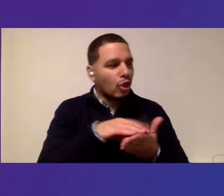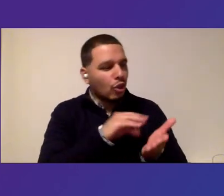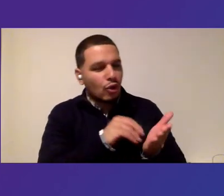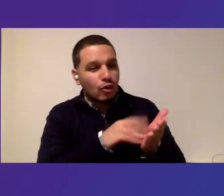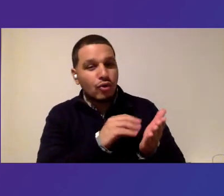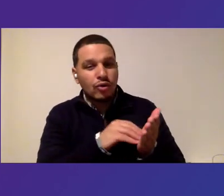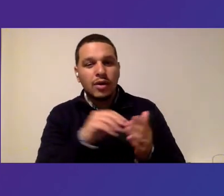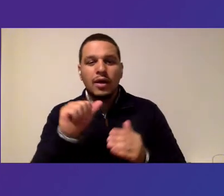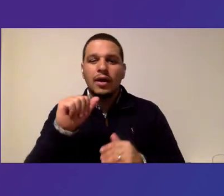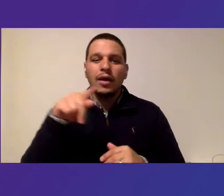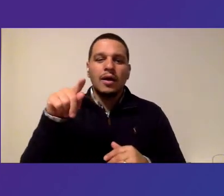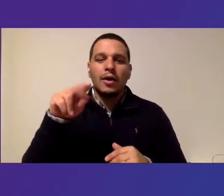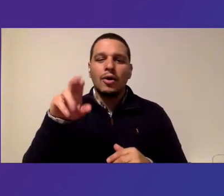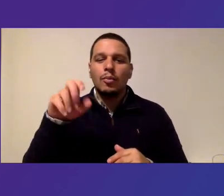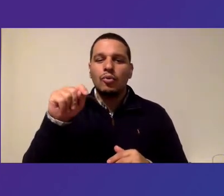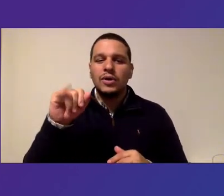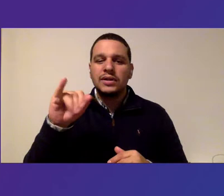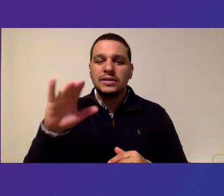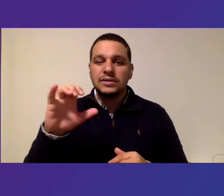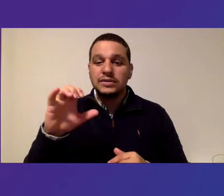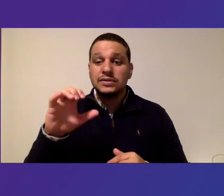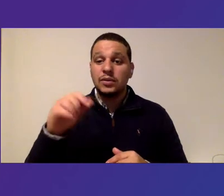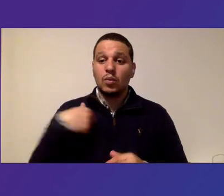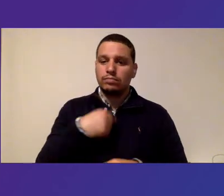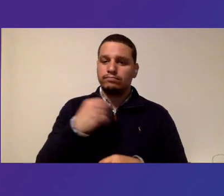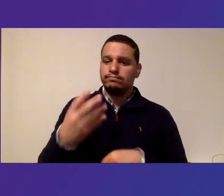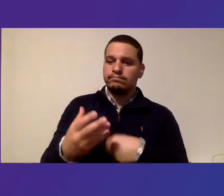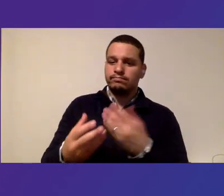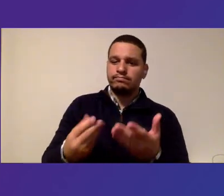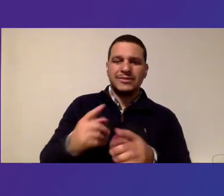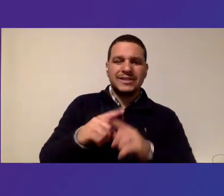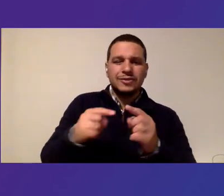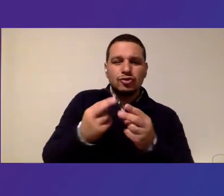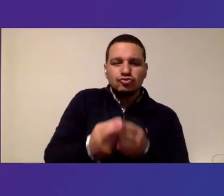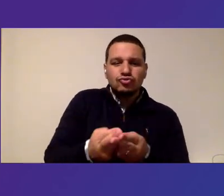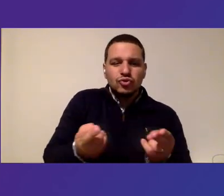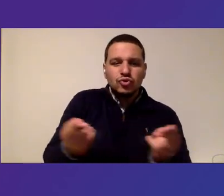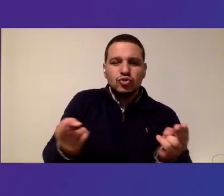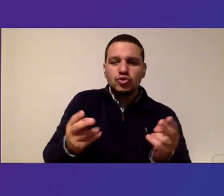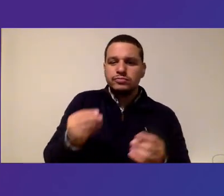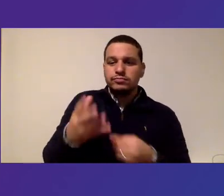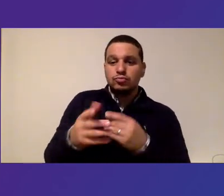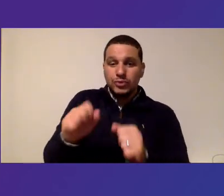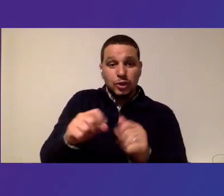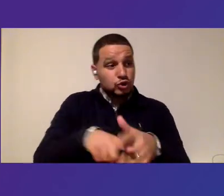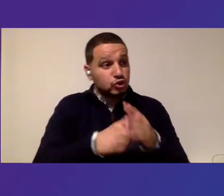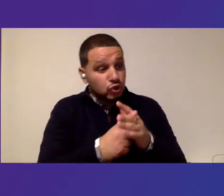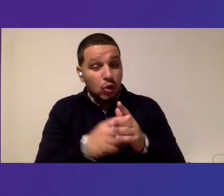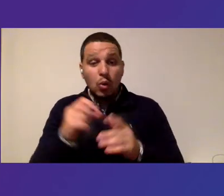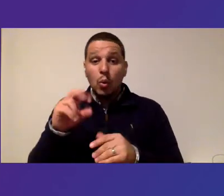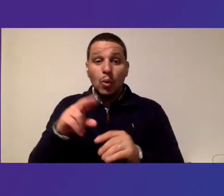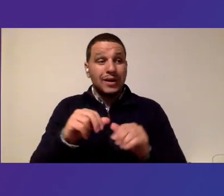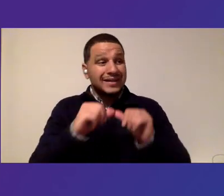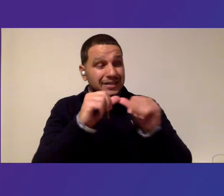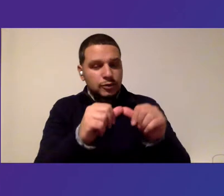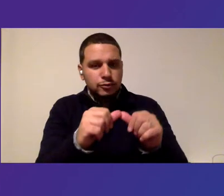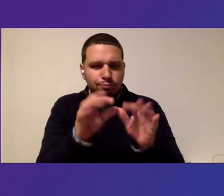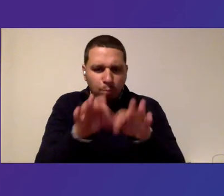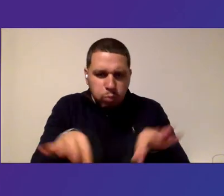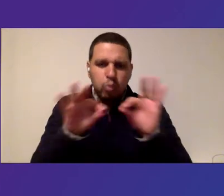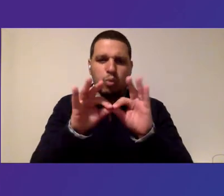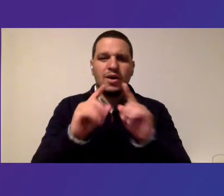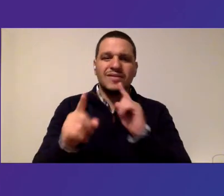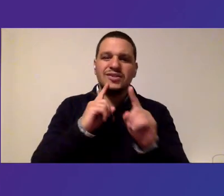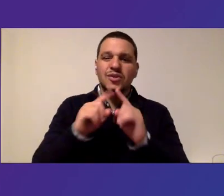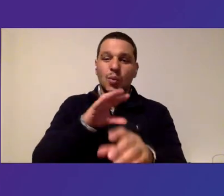year's symposium offerings will put you in touch with the resources you need to start or continue critical conversations within